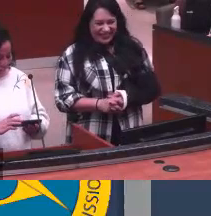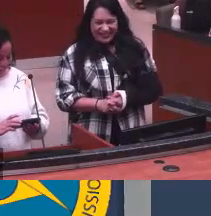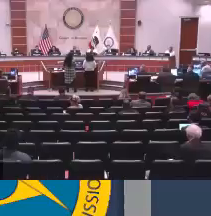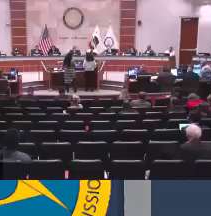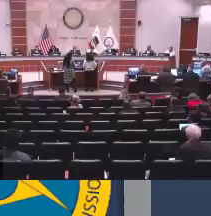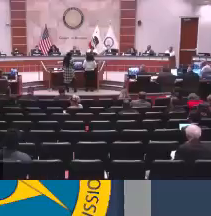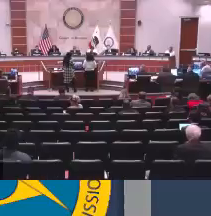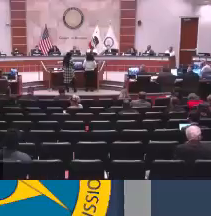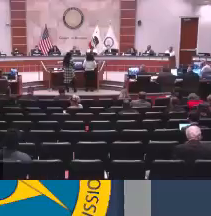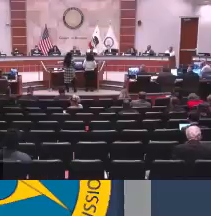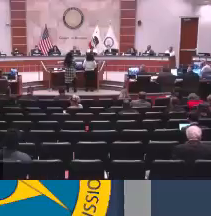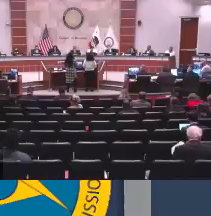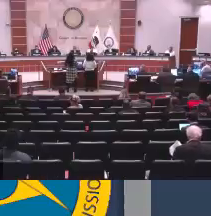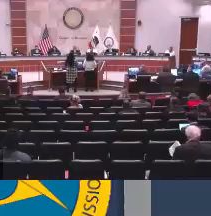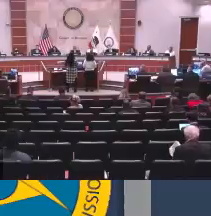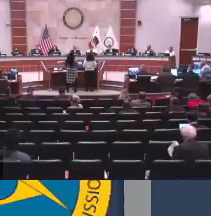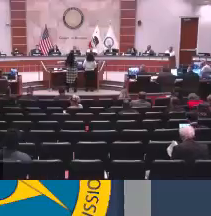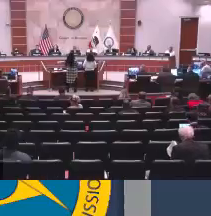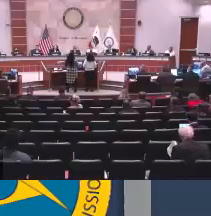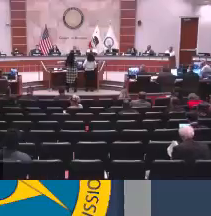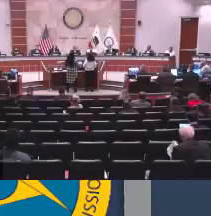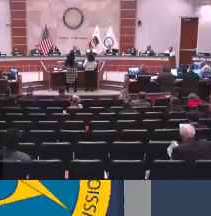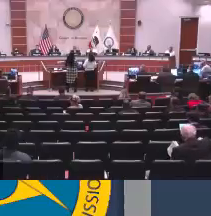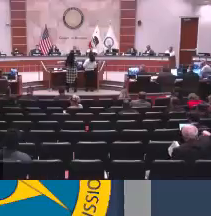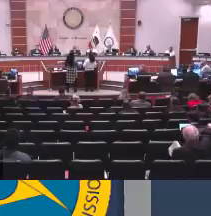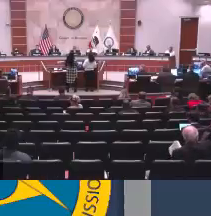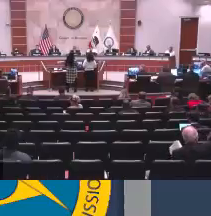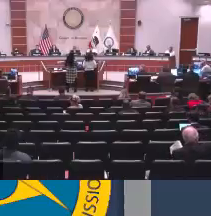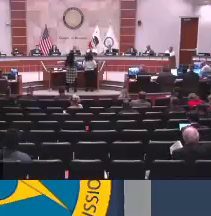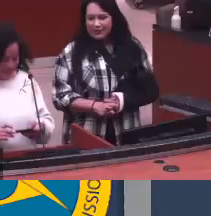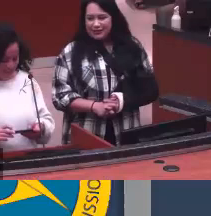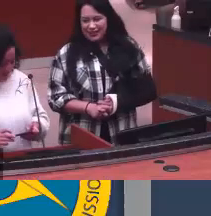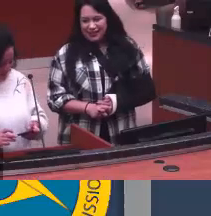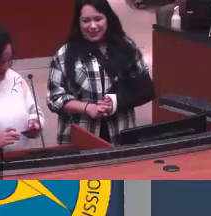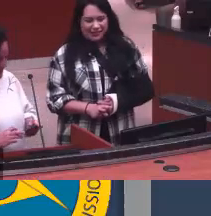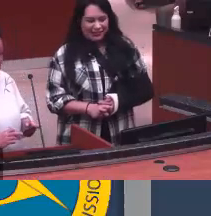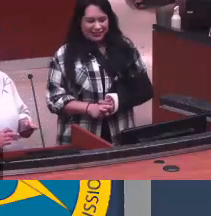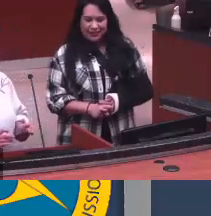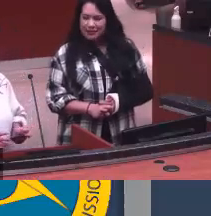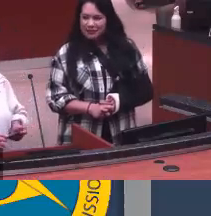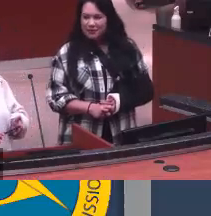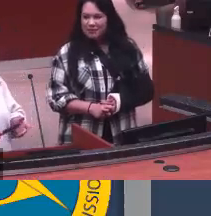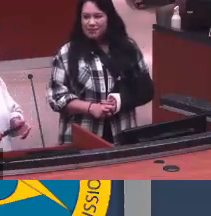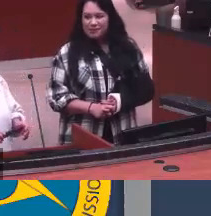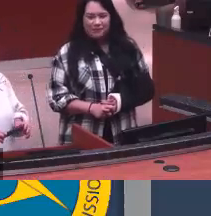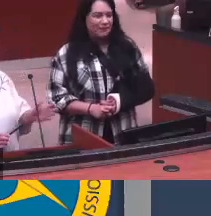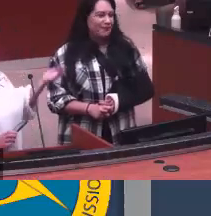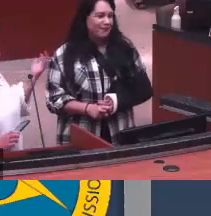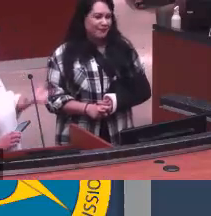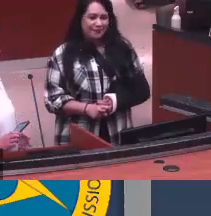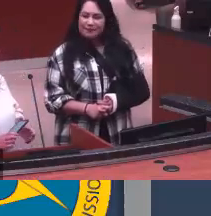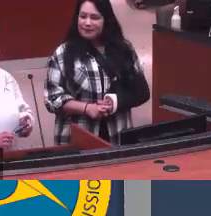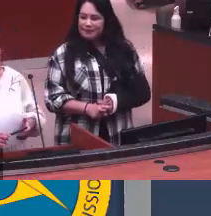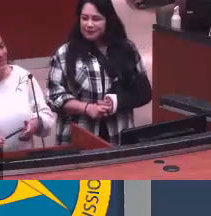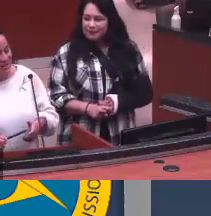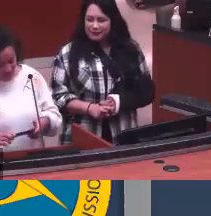her arm to come up here. So. Well, we're grateful that Anna can join us today, so thank you. So I'll go ahead and give my remarks, and